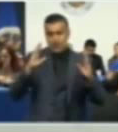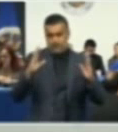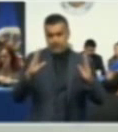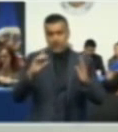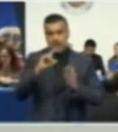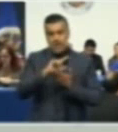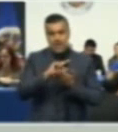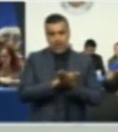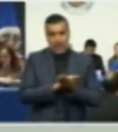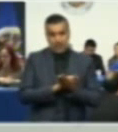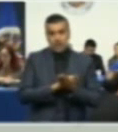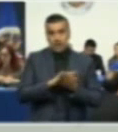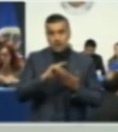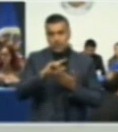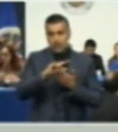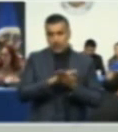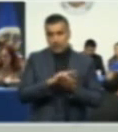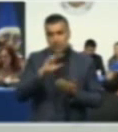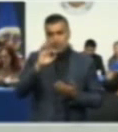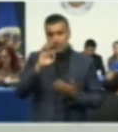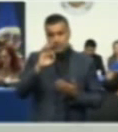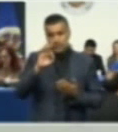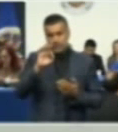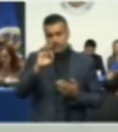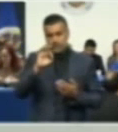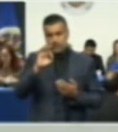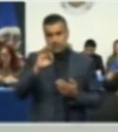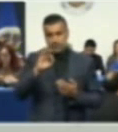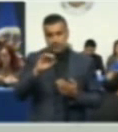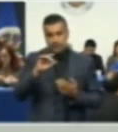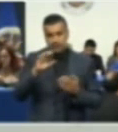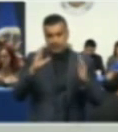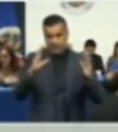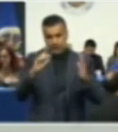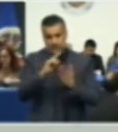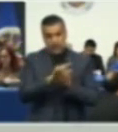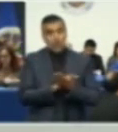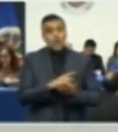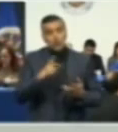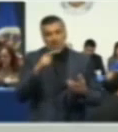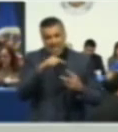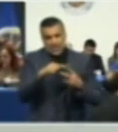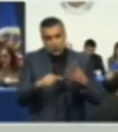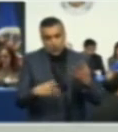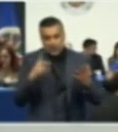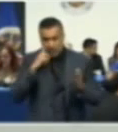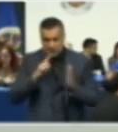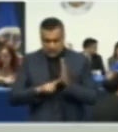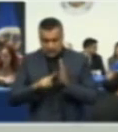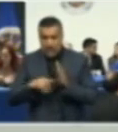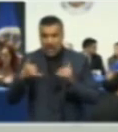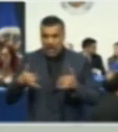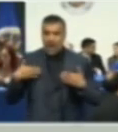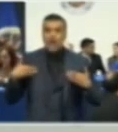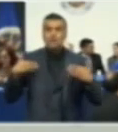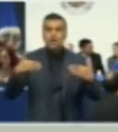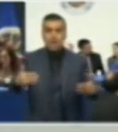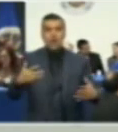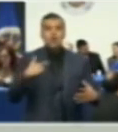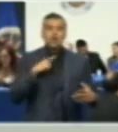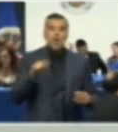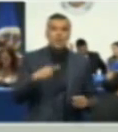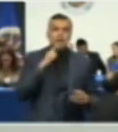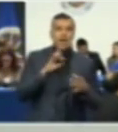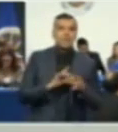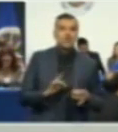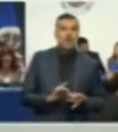whereas it's not part of a legal framework with a person who doesn't have disabilities. So I'm sure these are things that we will explore as we move forward. I just wanted to mention